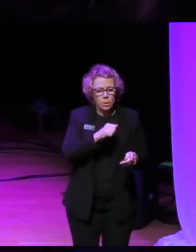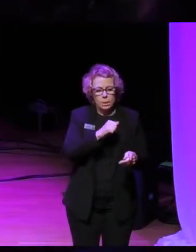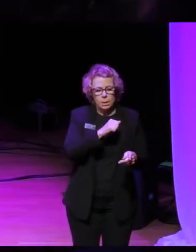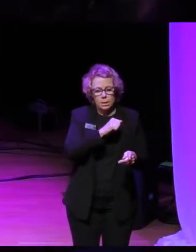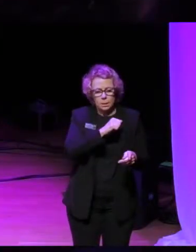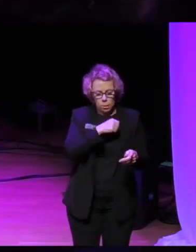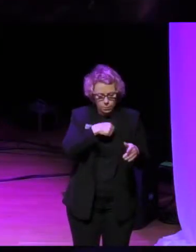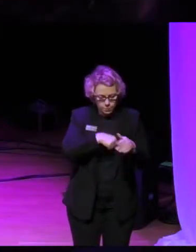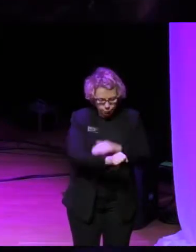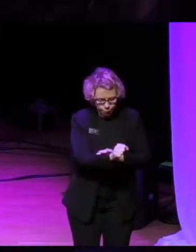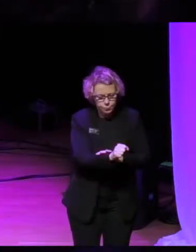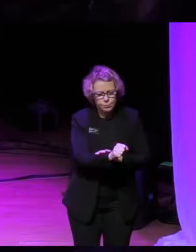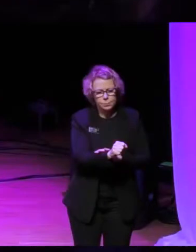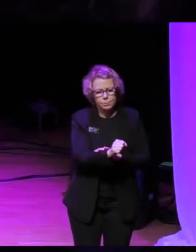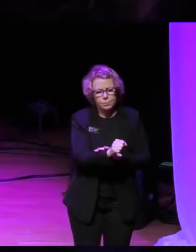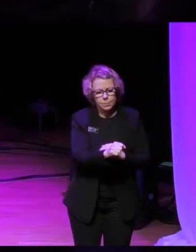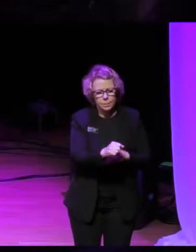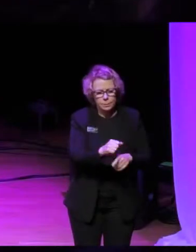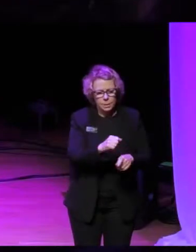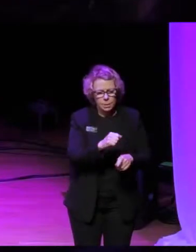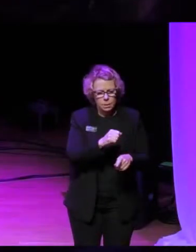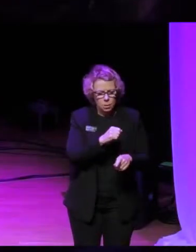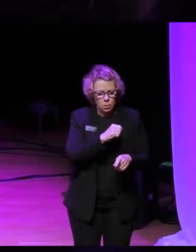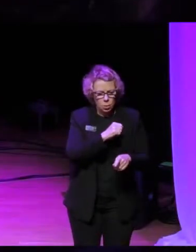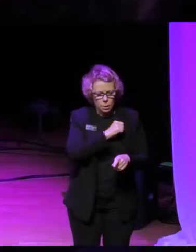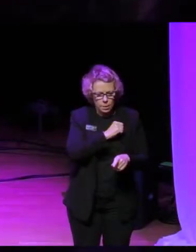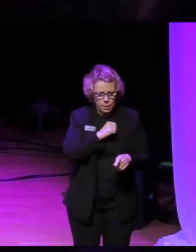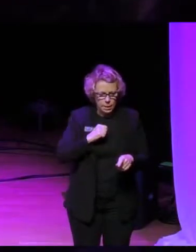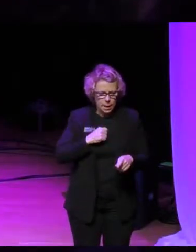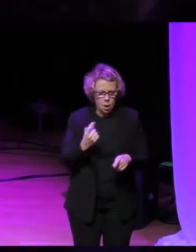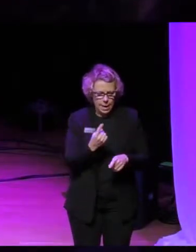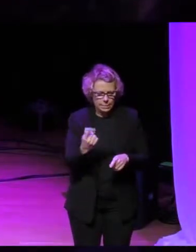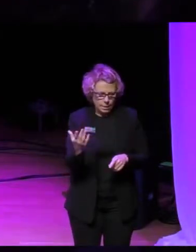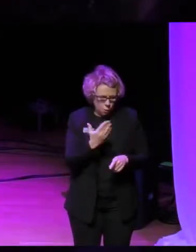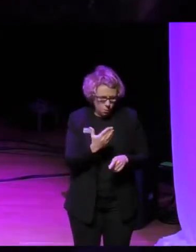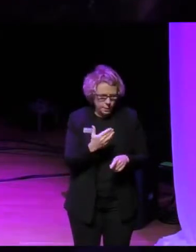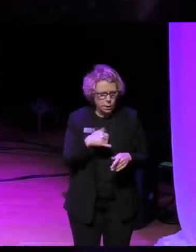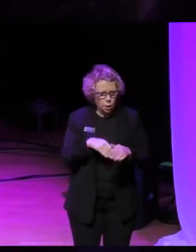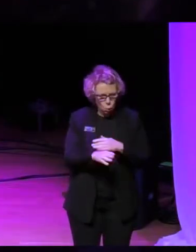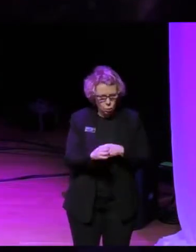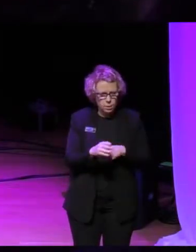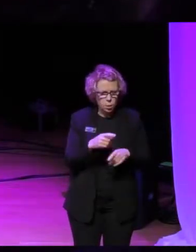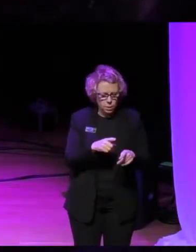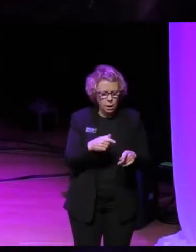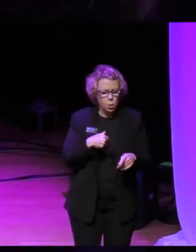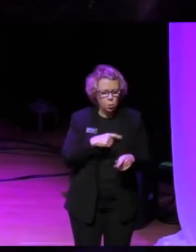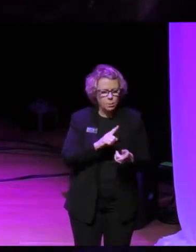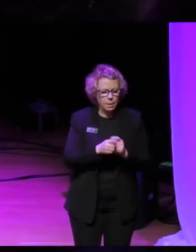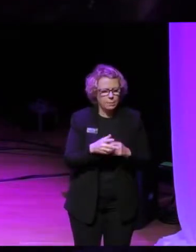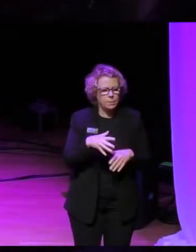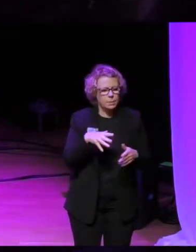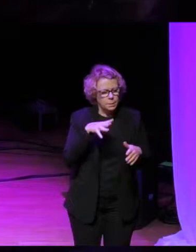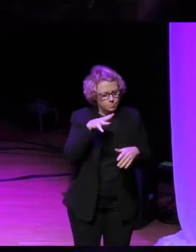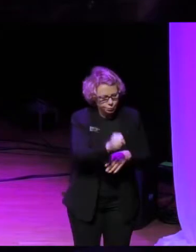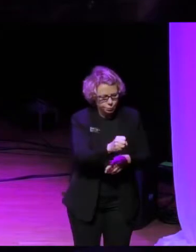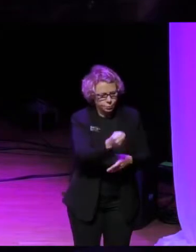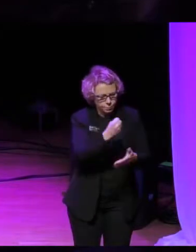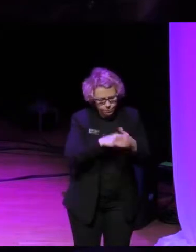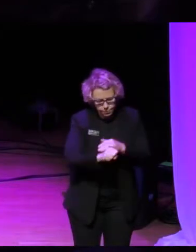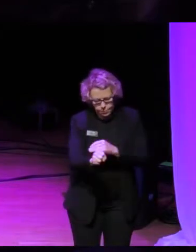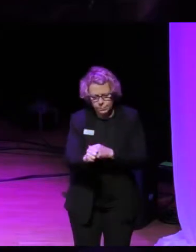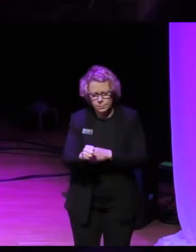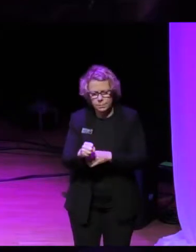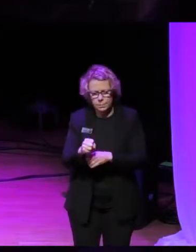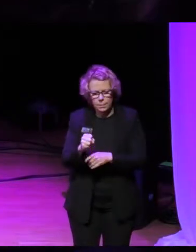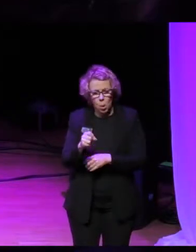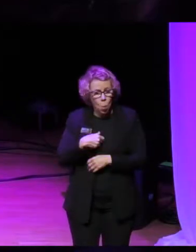with so-called unaccompanied minors, she is being detained. Jane Doe was seeking to get an